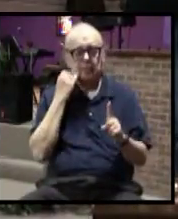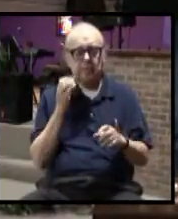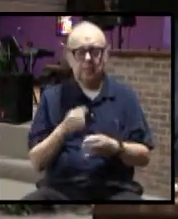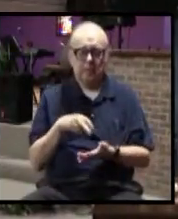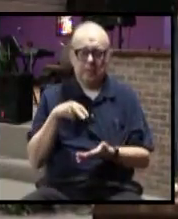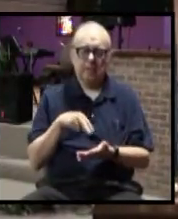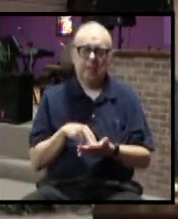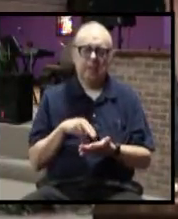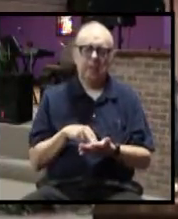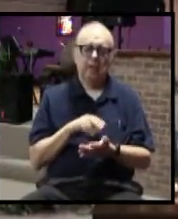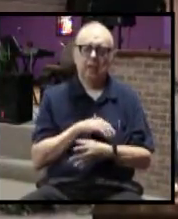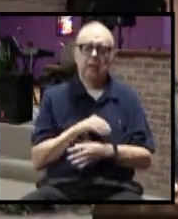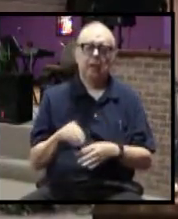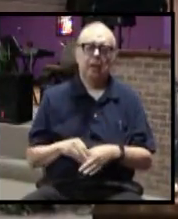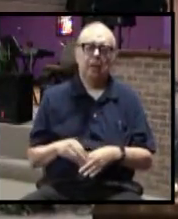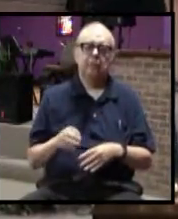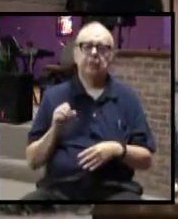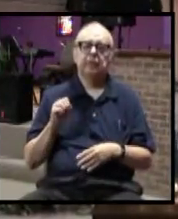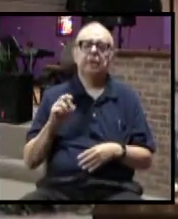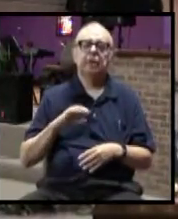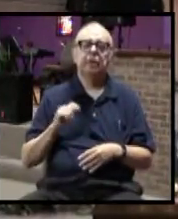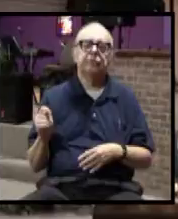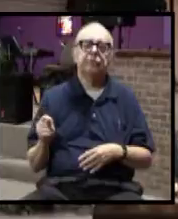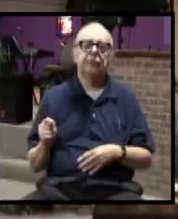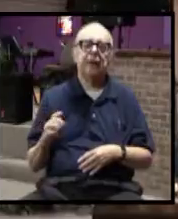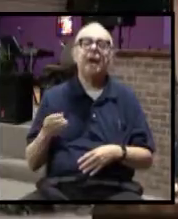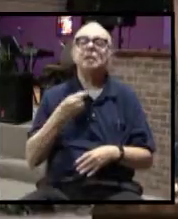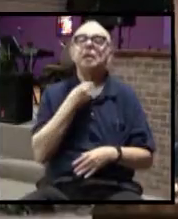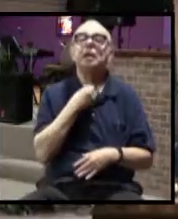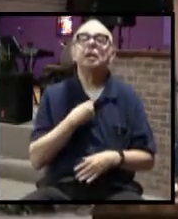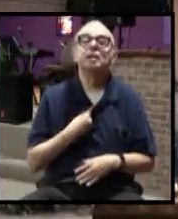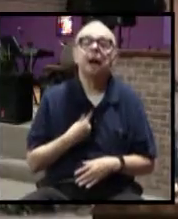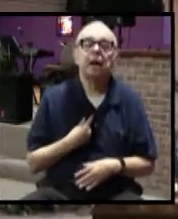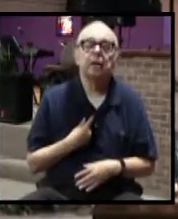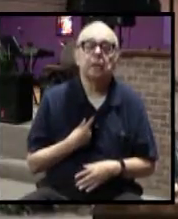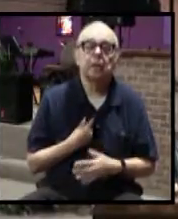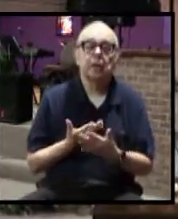Number one, if you're going to get up in the pool pitch, you must have a suit and a tie on.